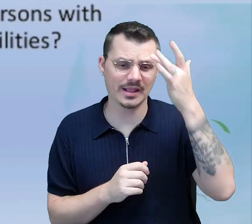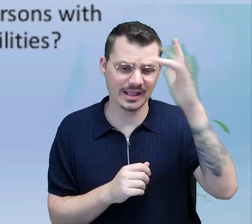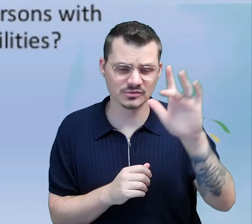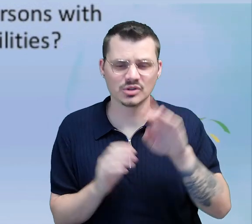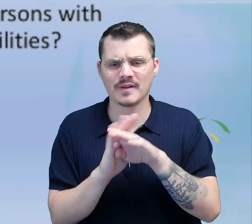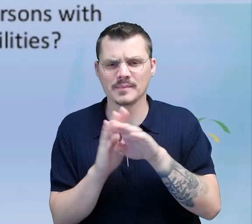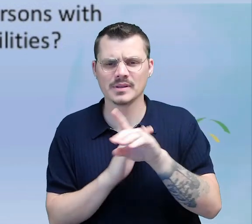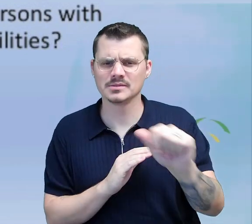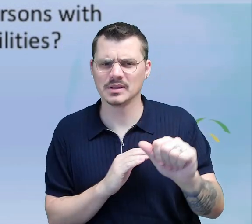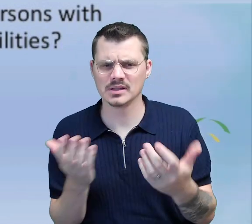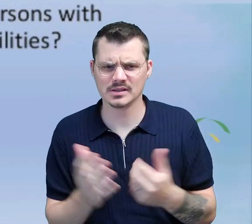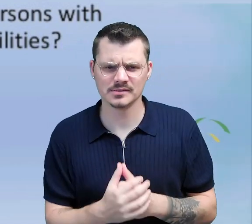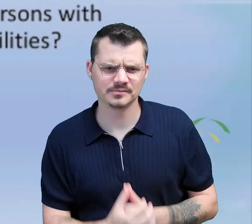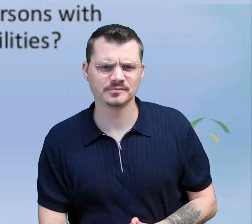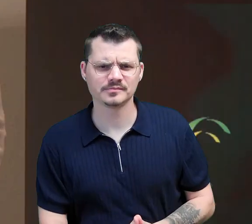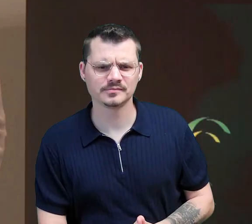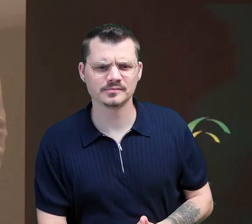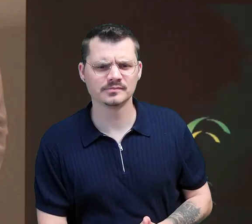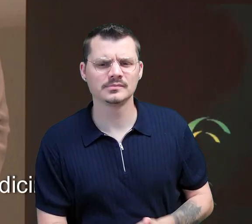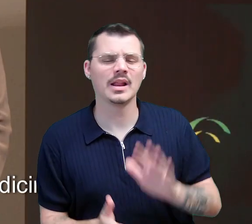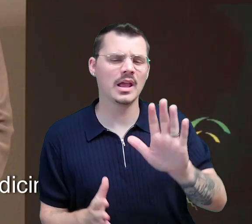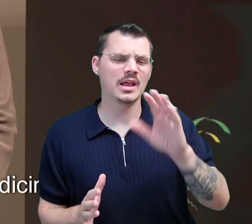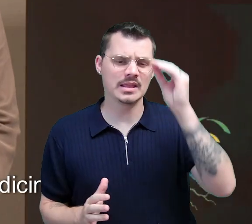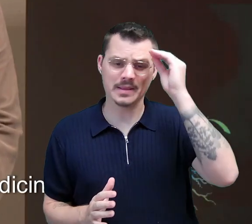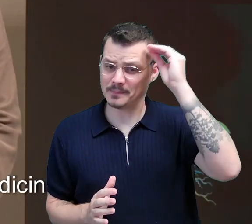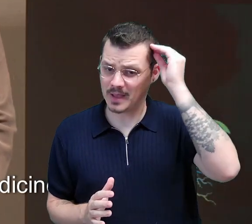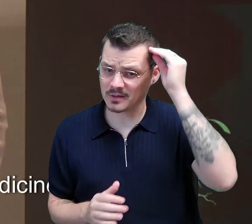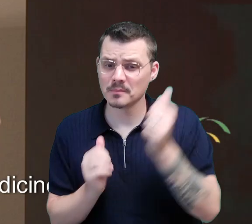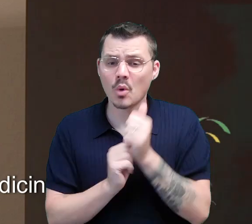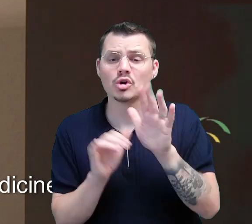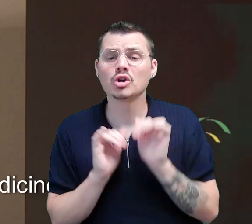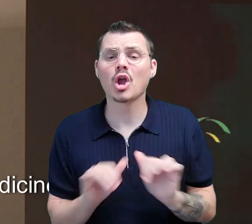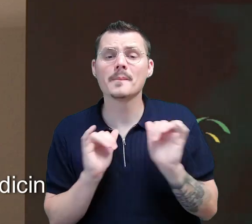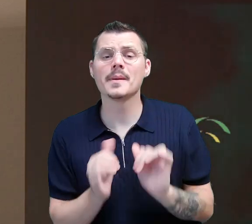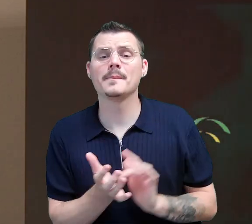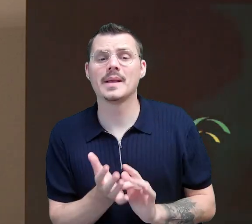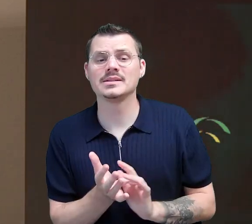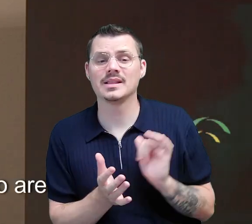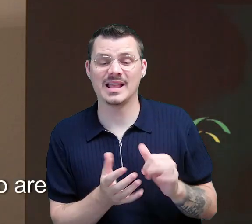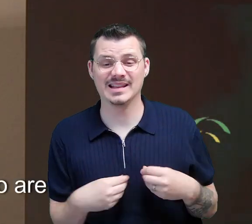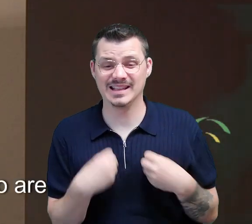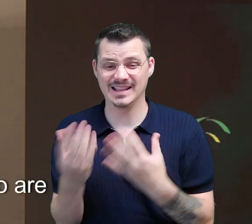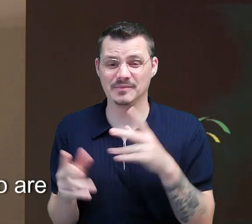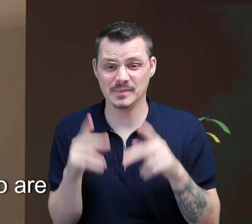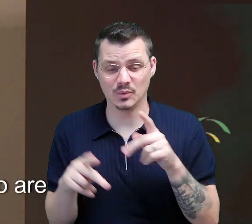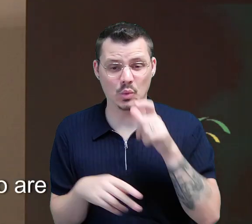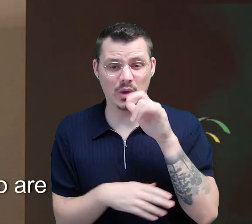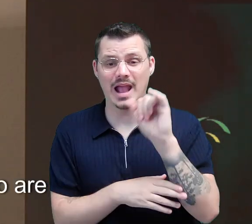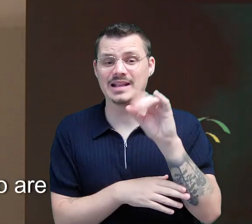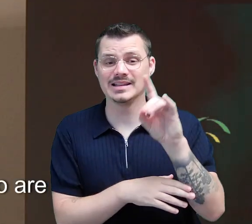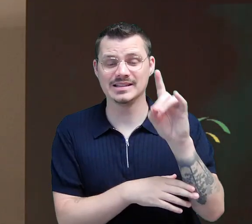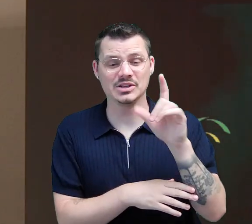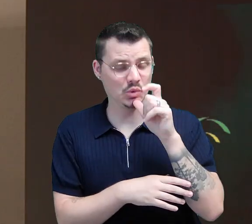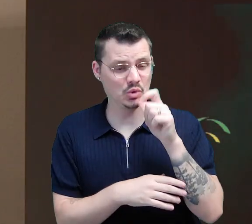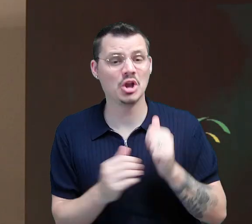intellectual and developmental disabilities? Now keep in mind, the most common medicines that are given to people with IDD